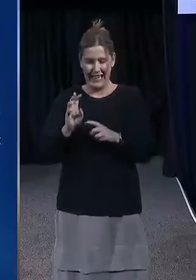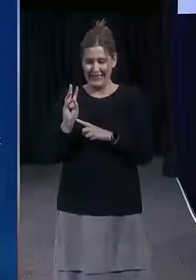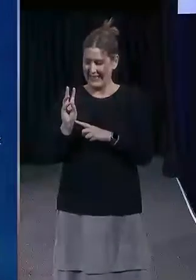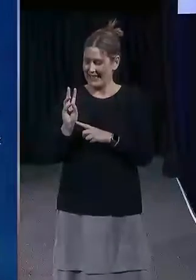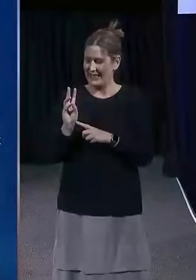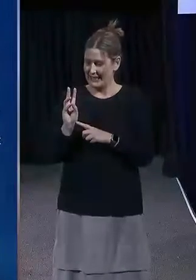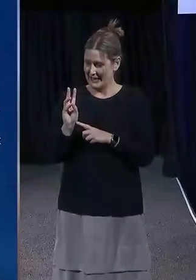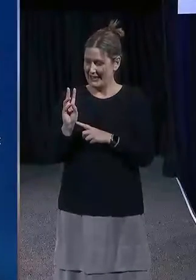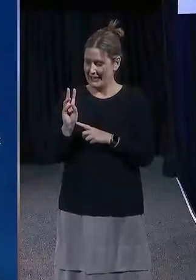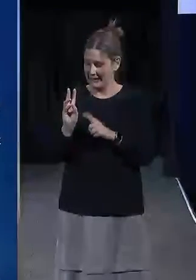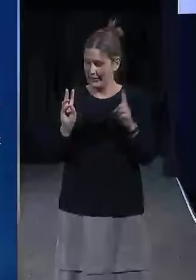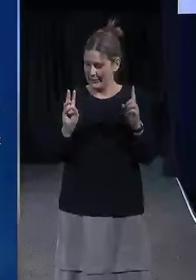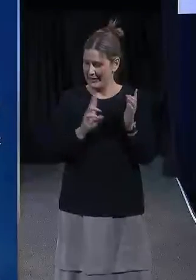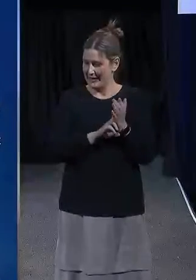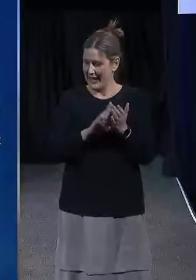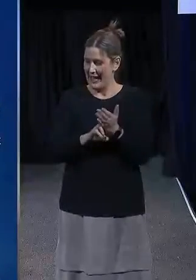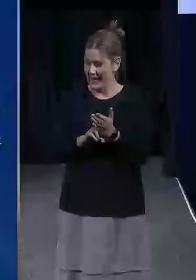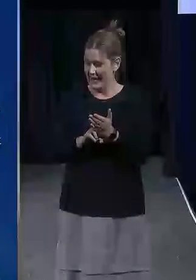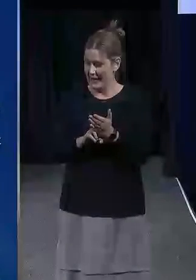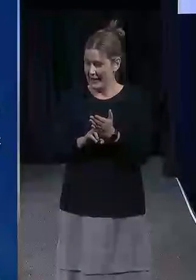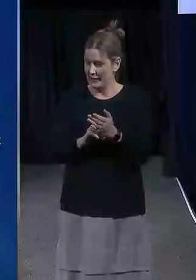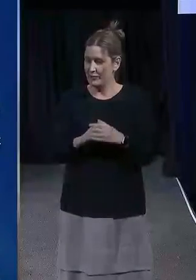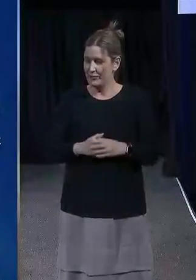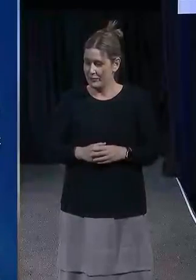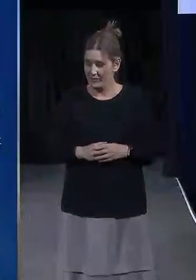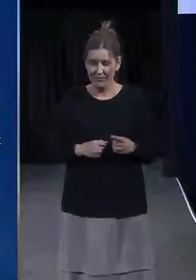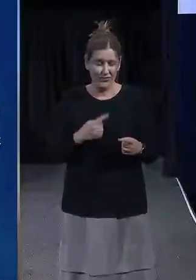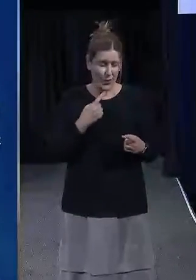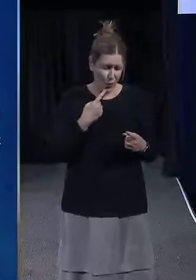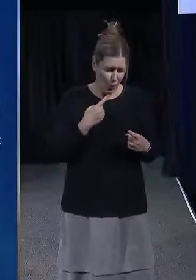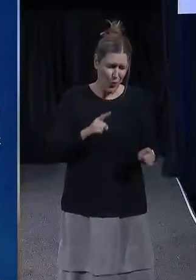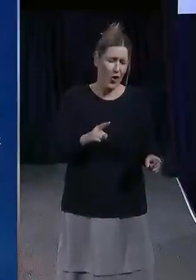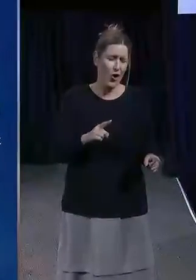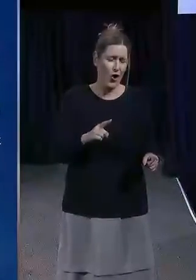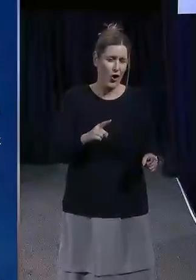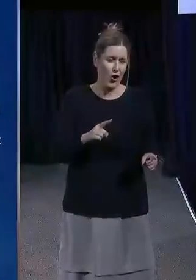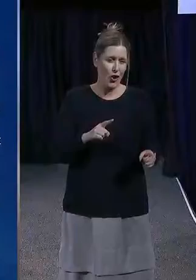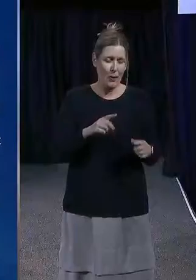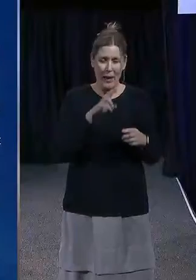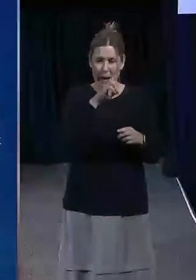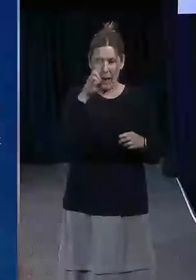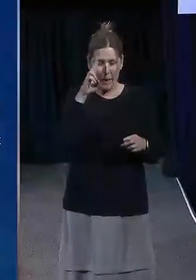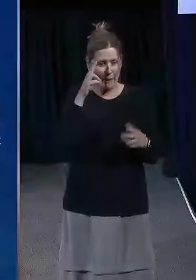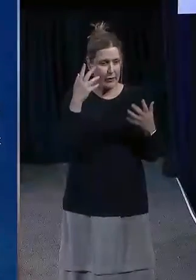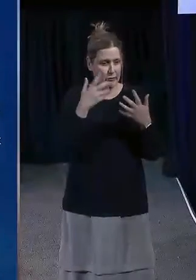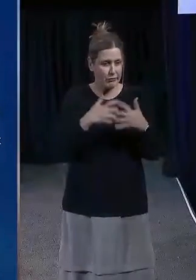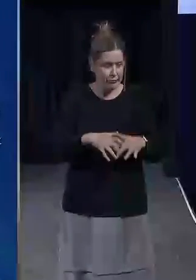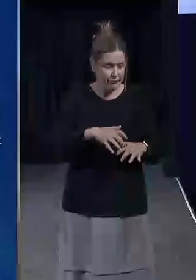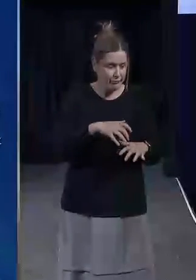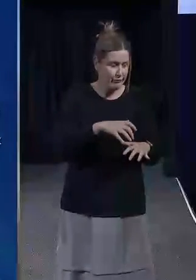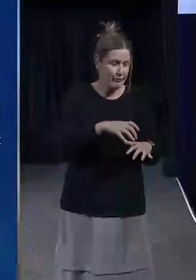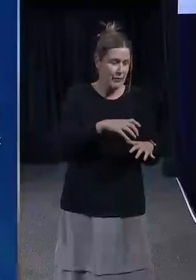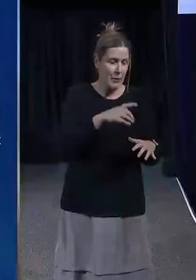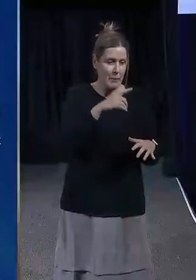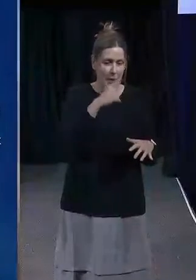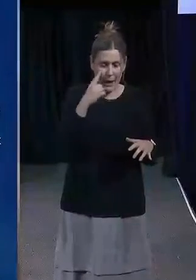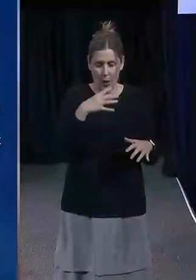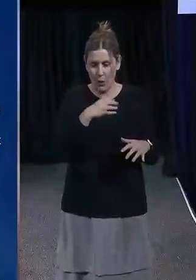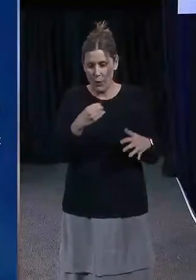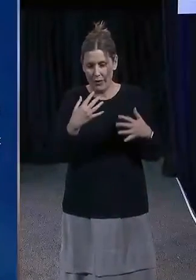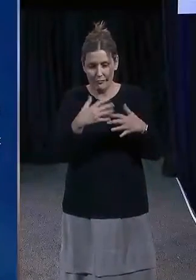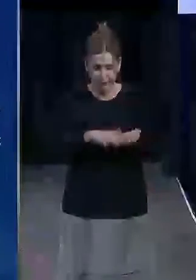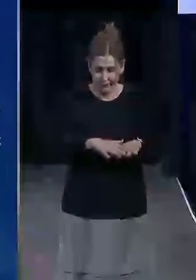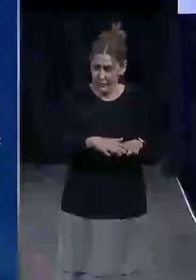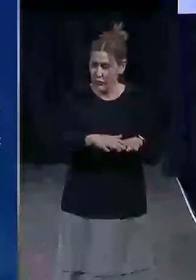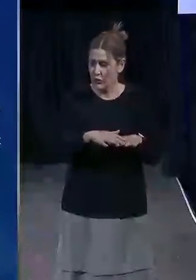of the Civil Rights Act. It has worked. It has worked to desegregate hospitals. It has worked to replace